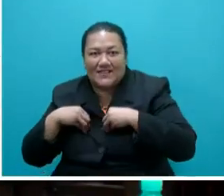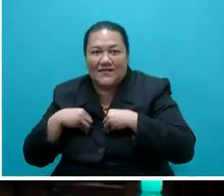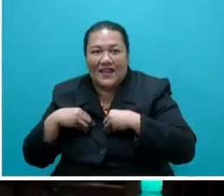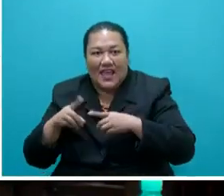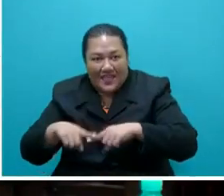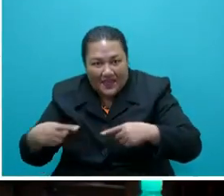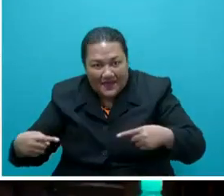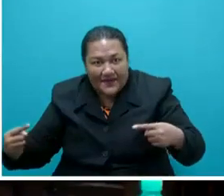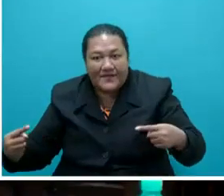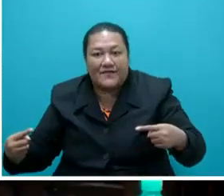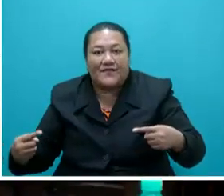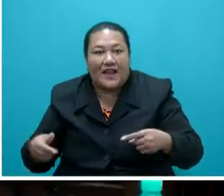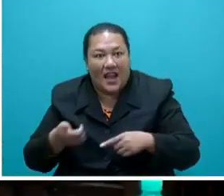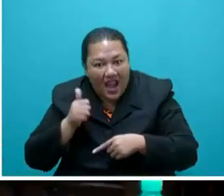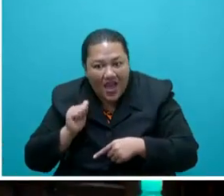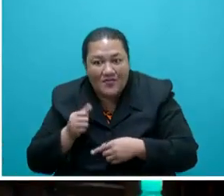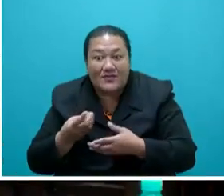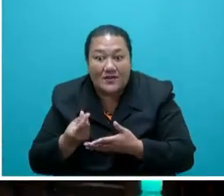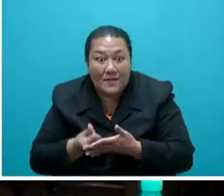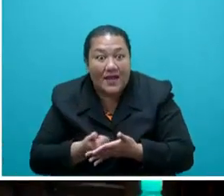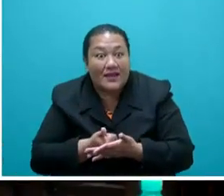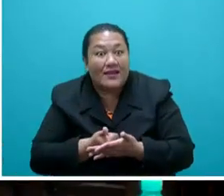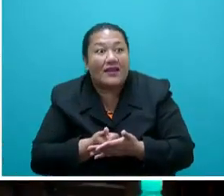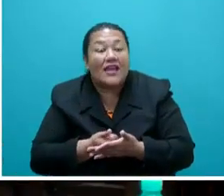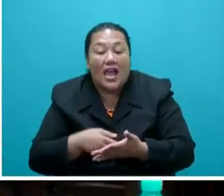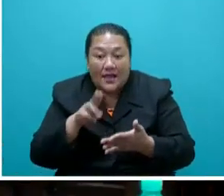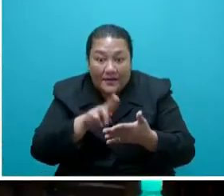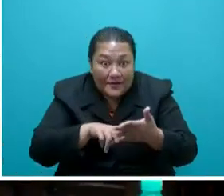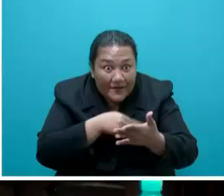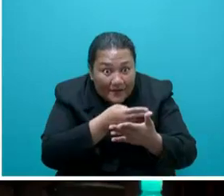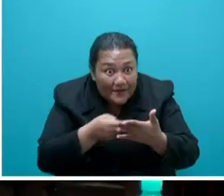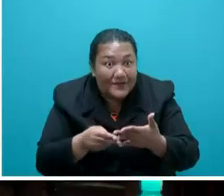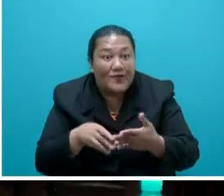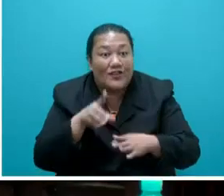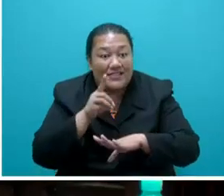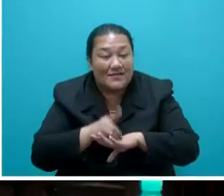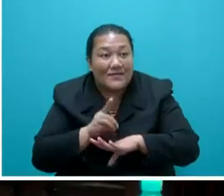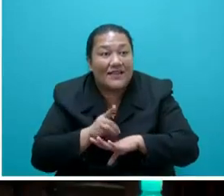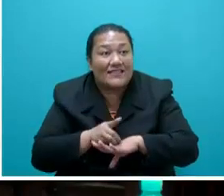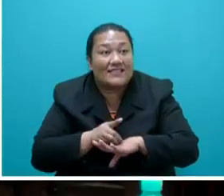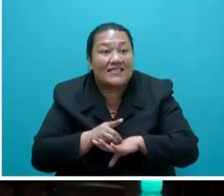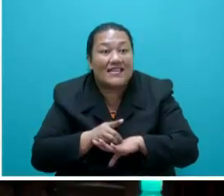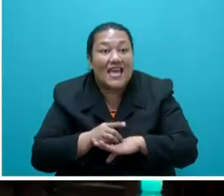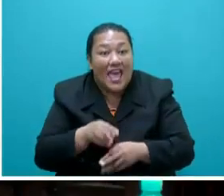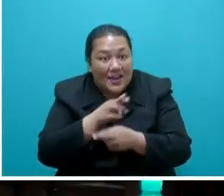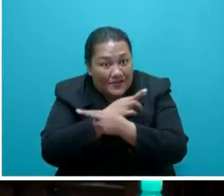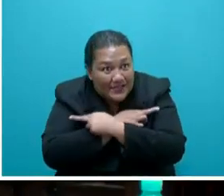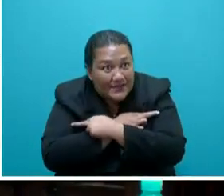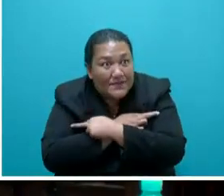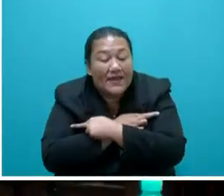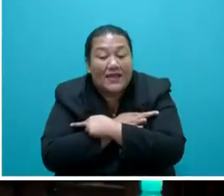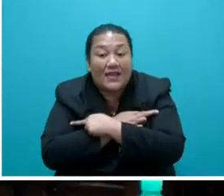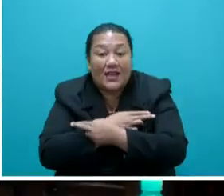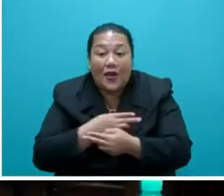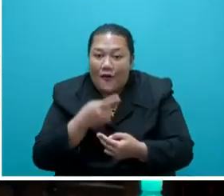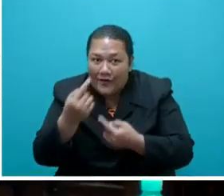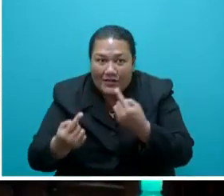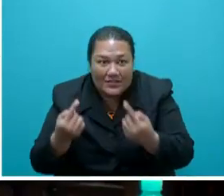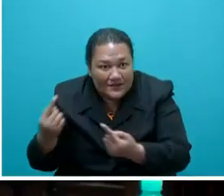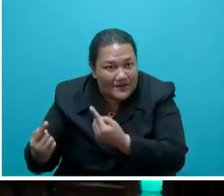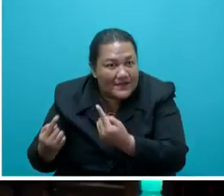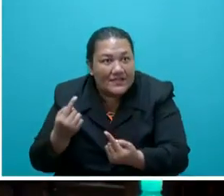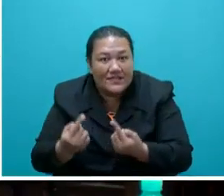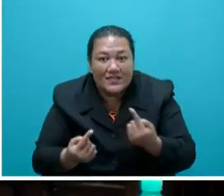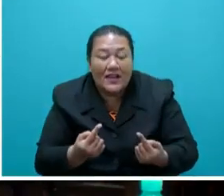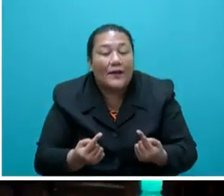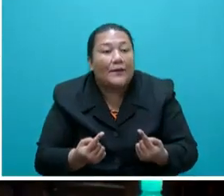protection programs incorporate the key principles of, amongst other things, respect for inherent dignity, individual